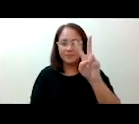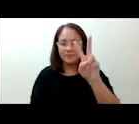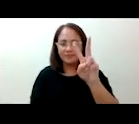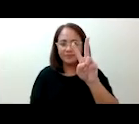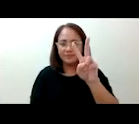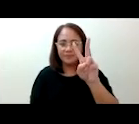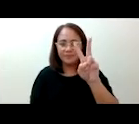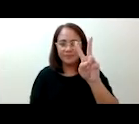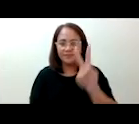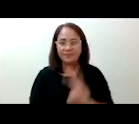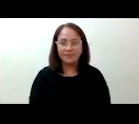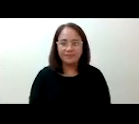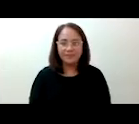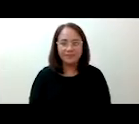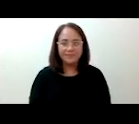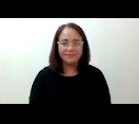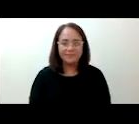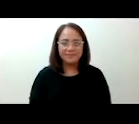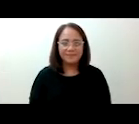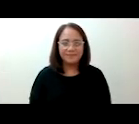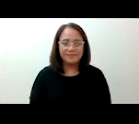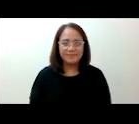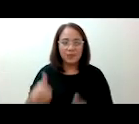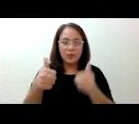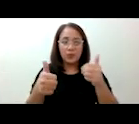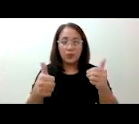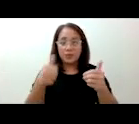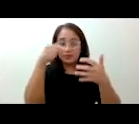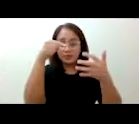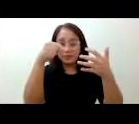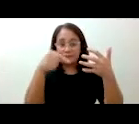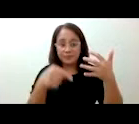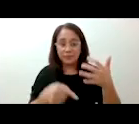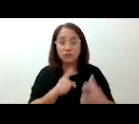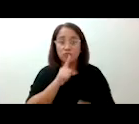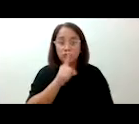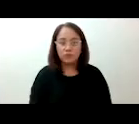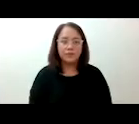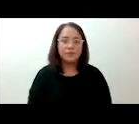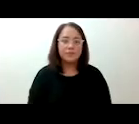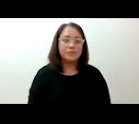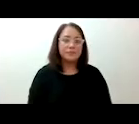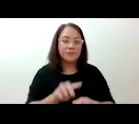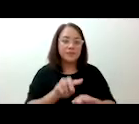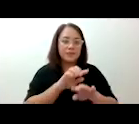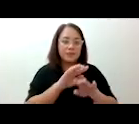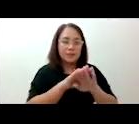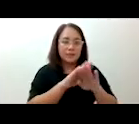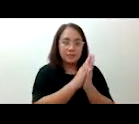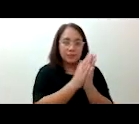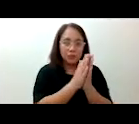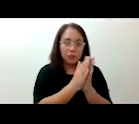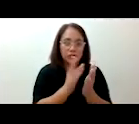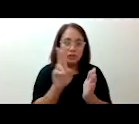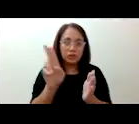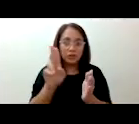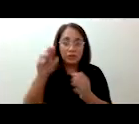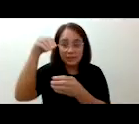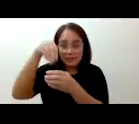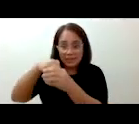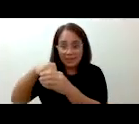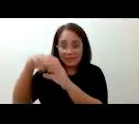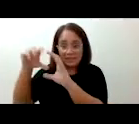Question 2. Which of the following is true? Textbooks are meant to be used inside of